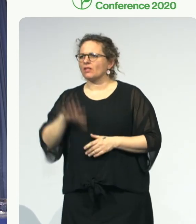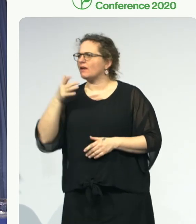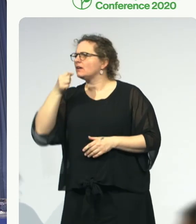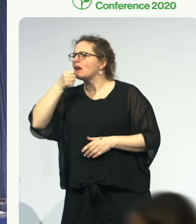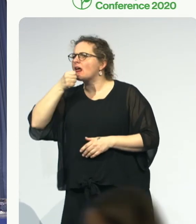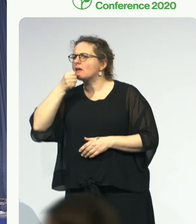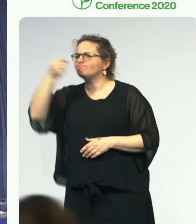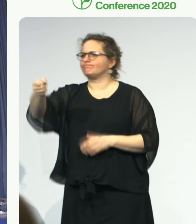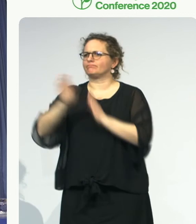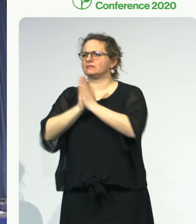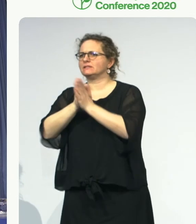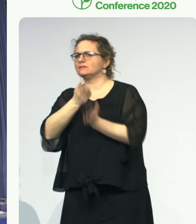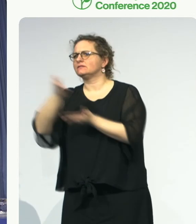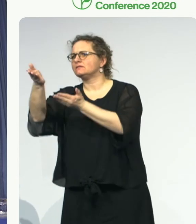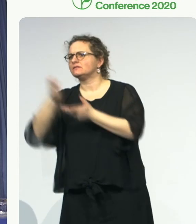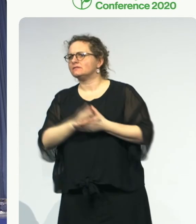there? Yeah.